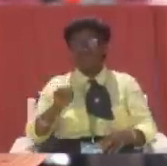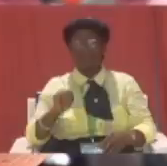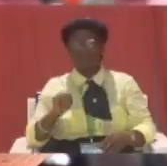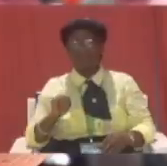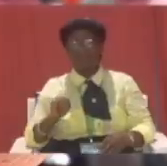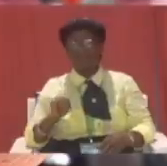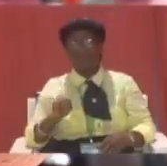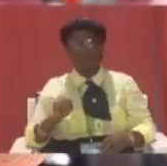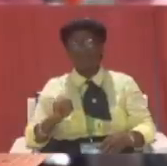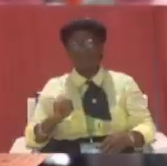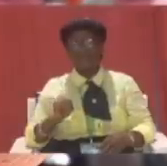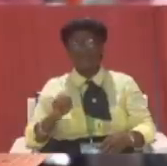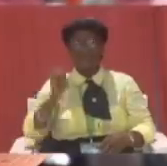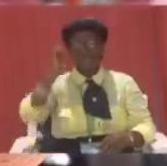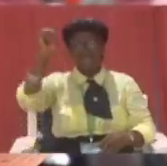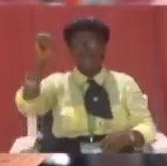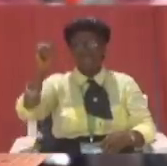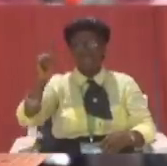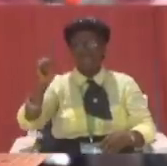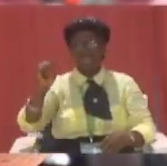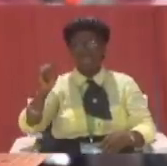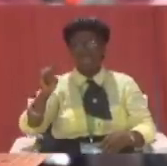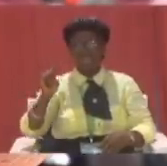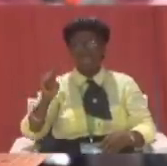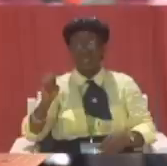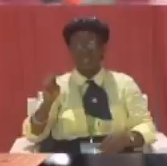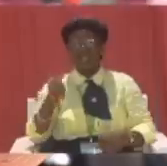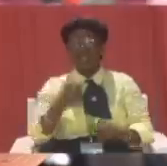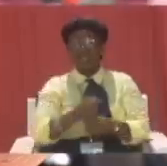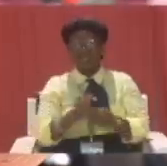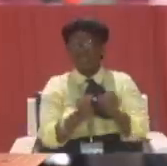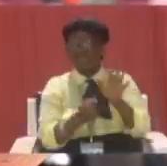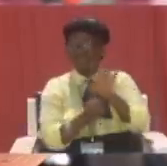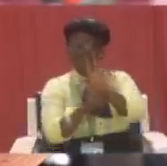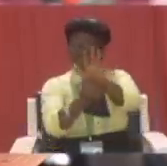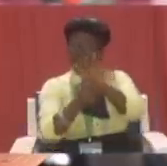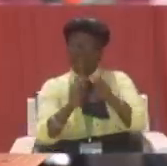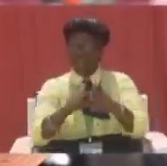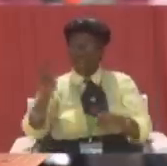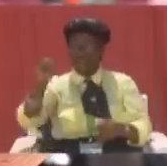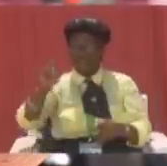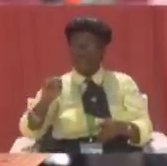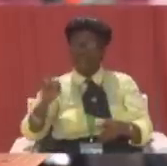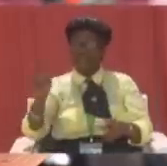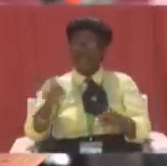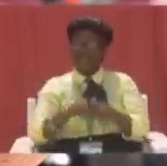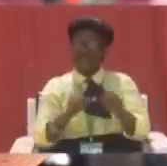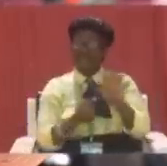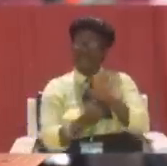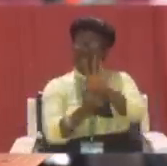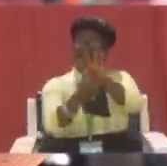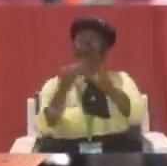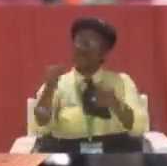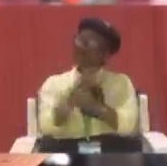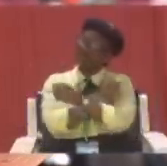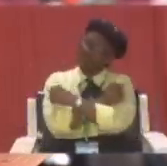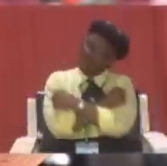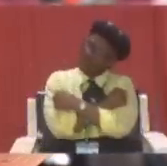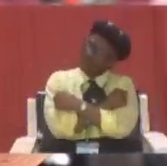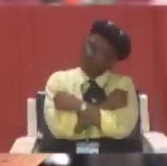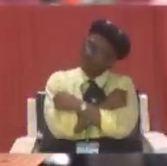gently as a sign of love. Children